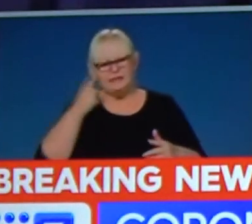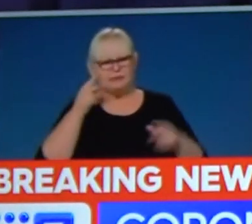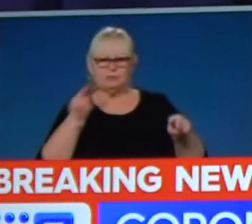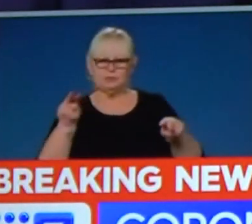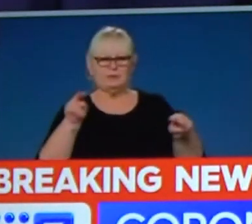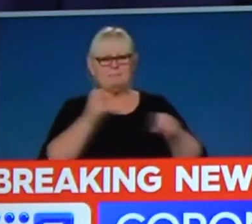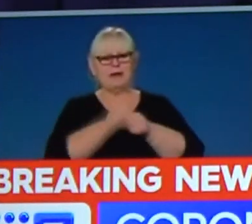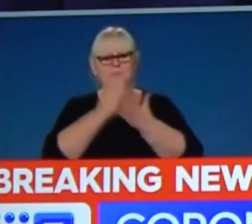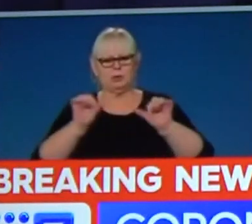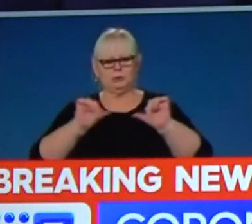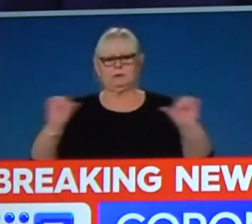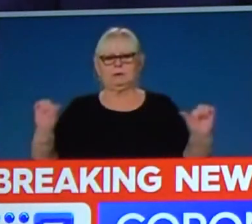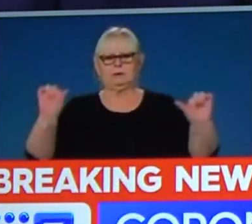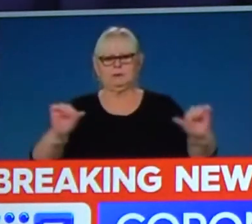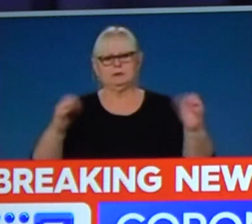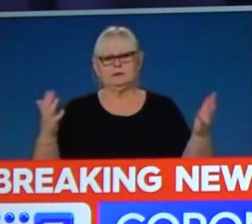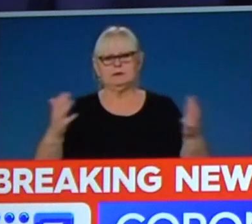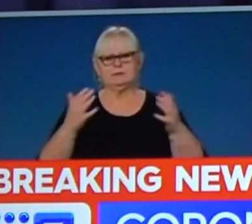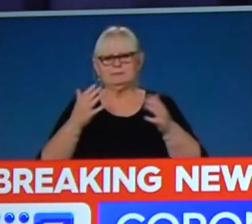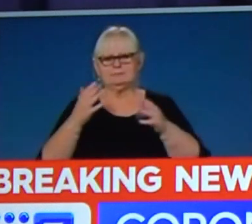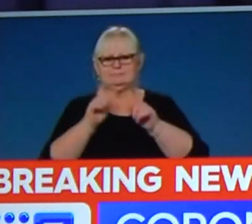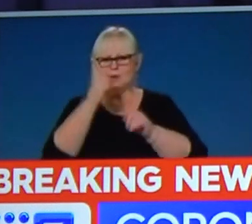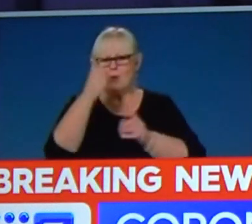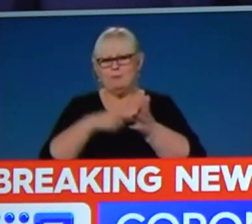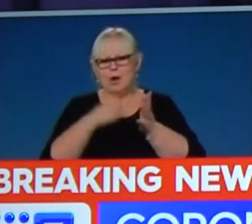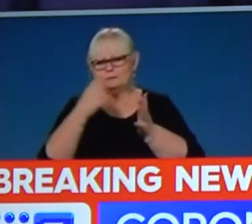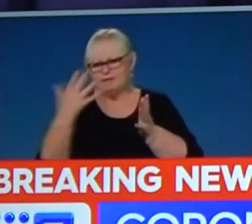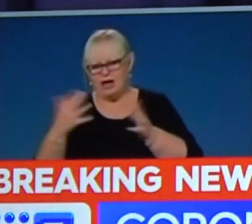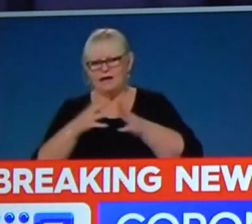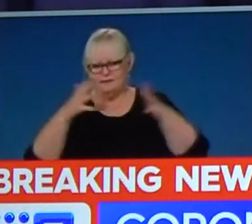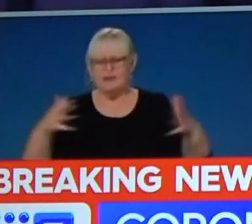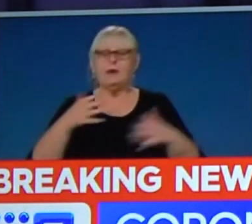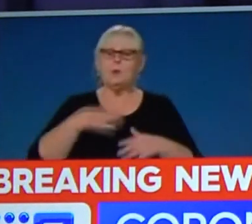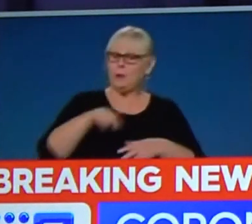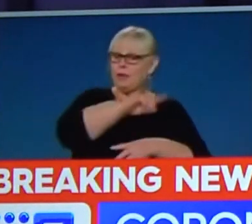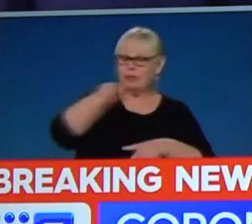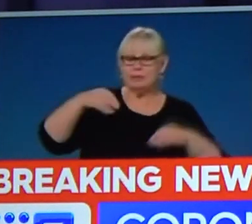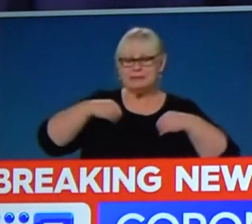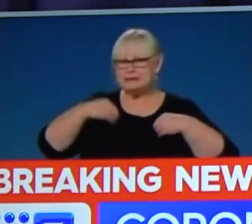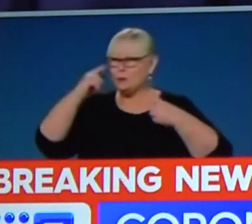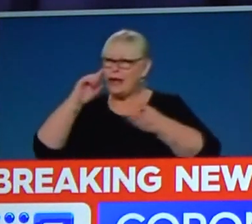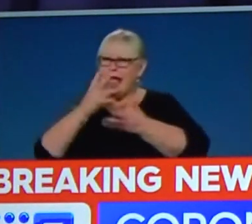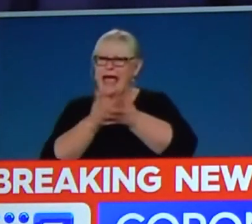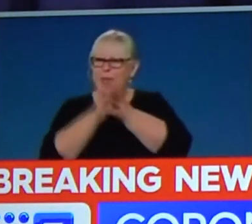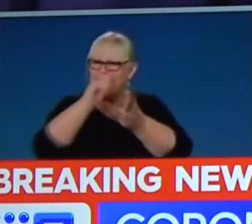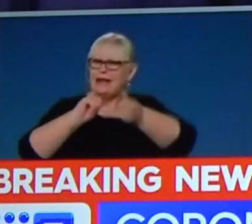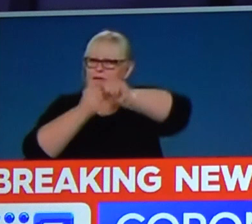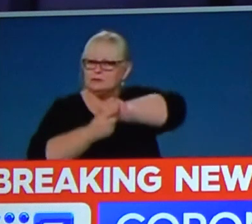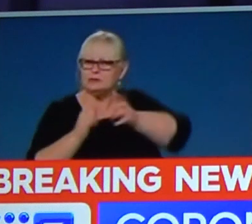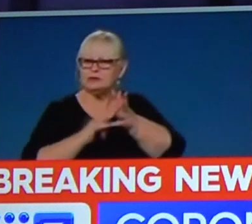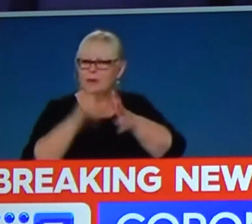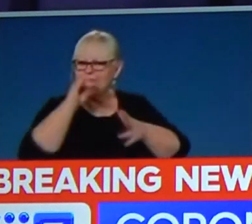strict rules around social distancing. We're asking businesses to adapt to what is not a usual set